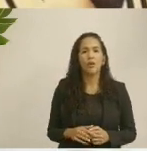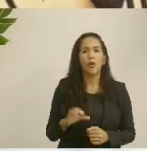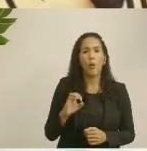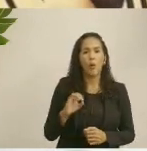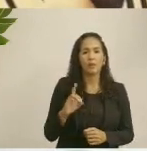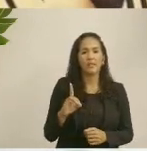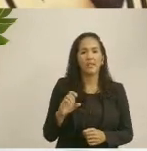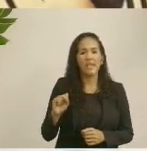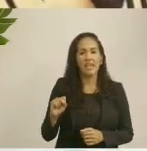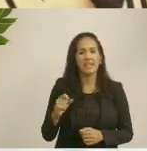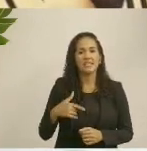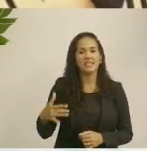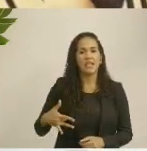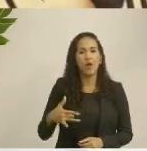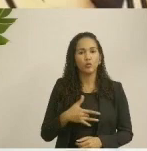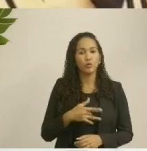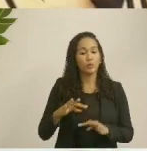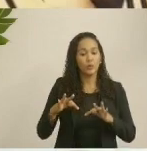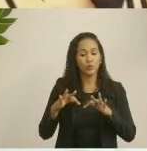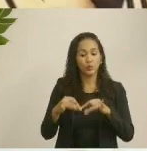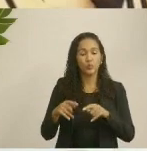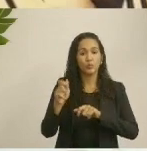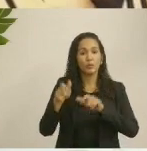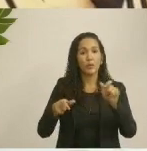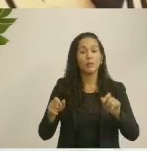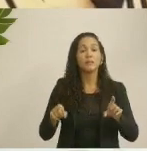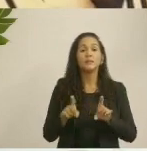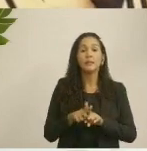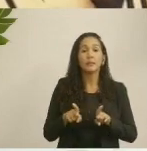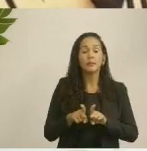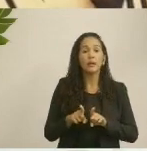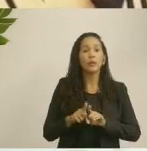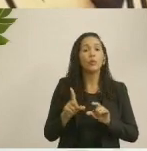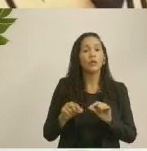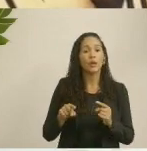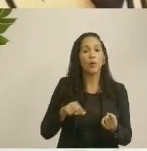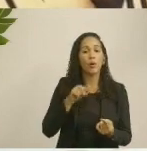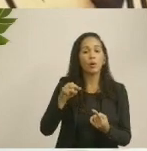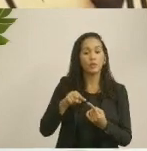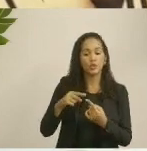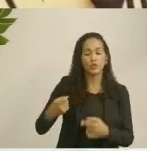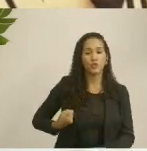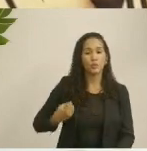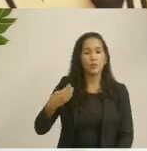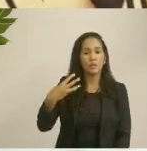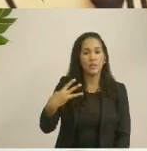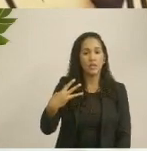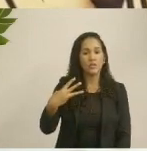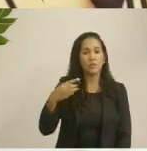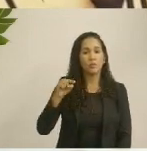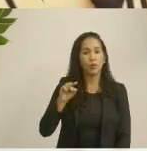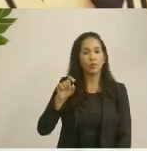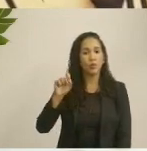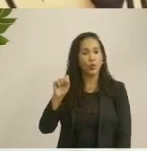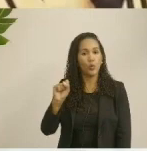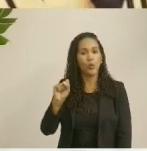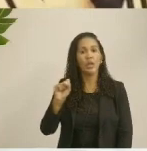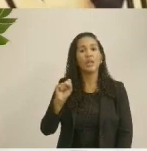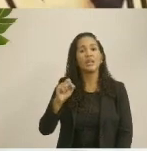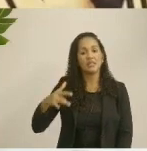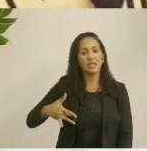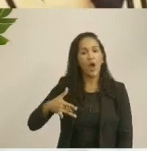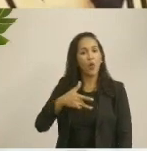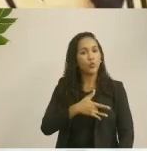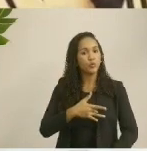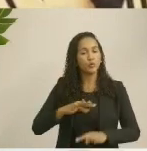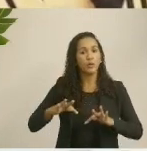and especially Target 3.8, Universal Health coverage. And the third area of